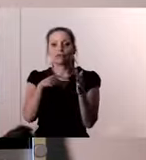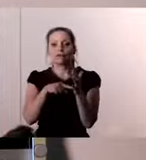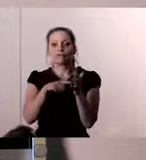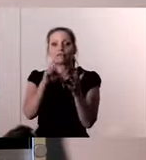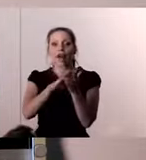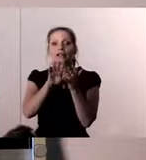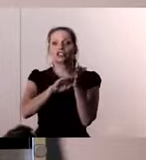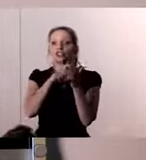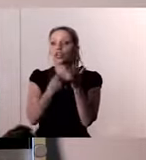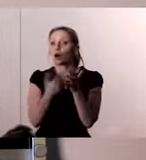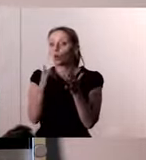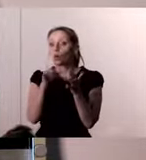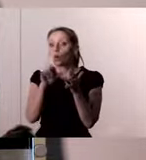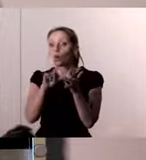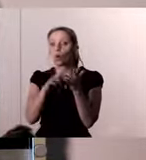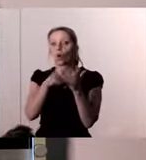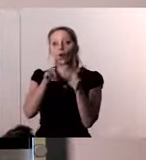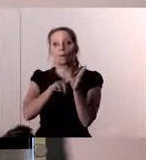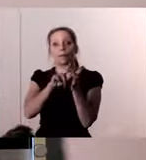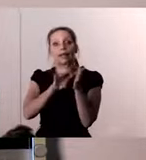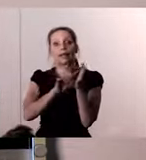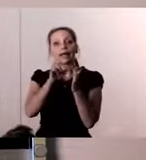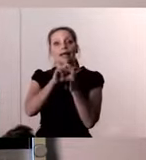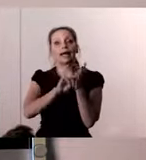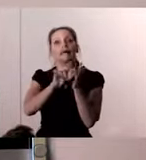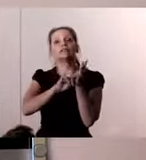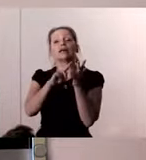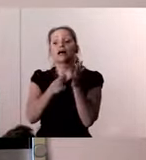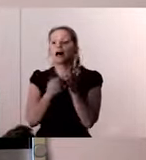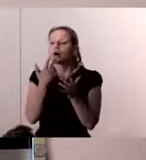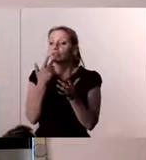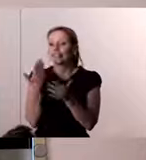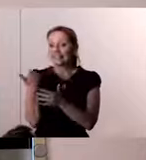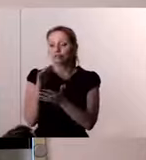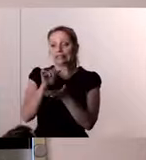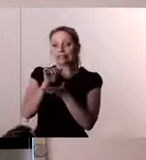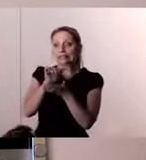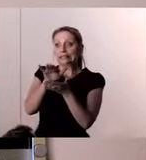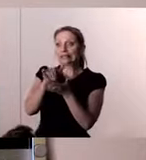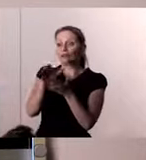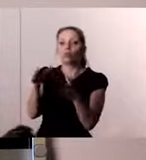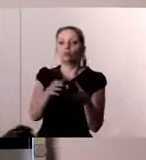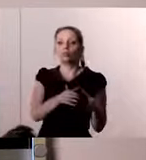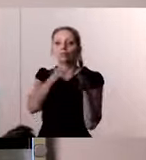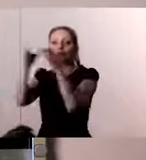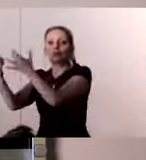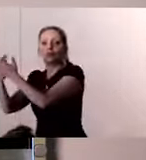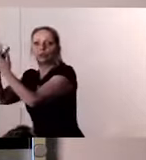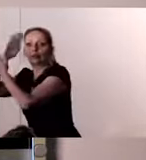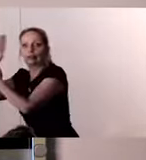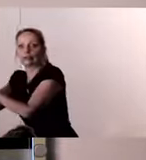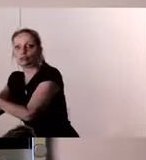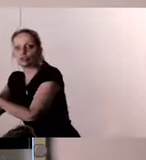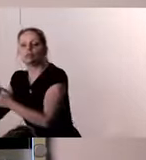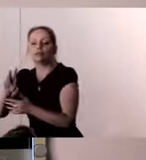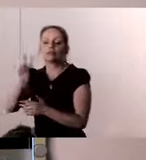copy editors. If they have recently offshored their copy editors and their fact checkers, then take everything you